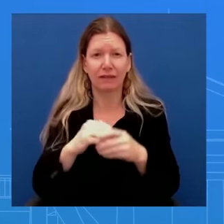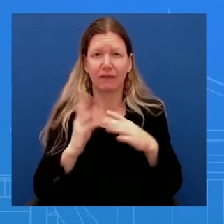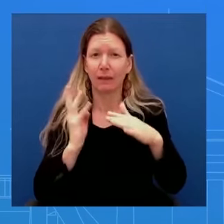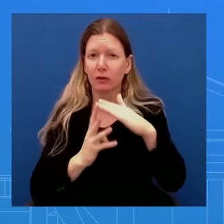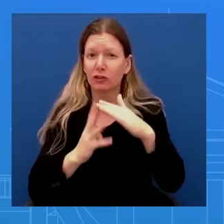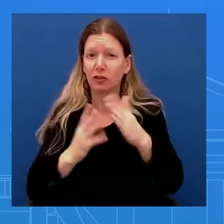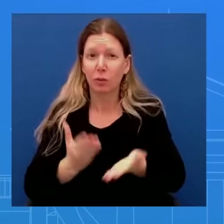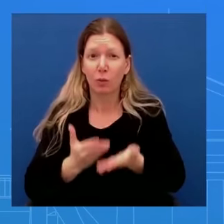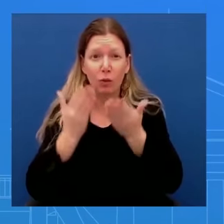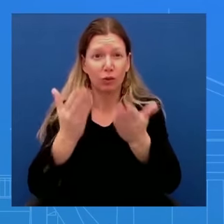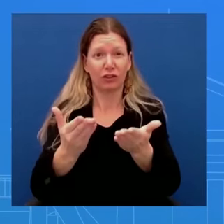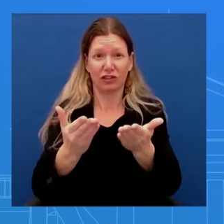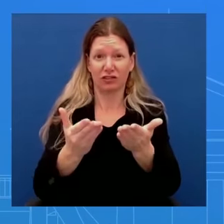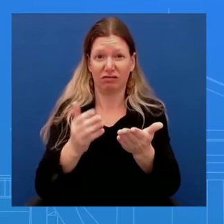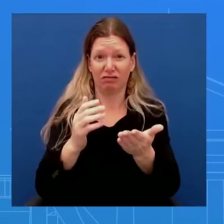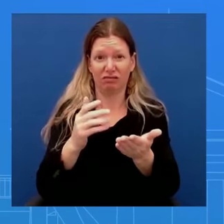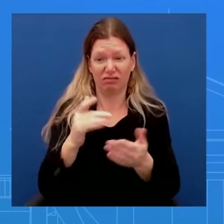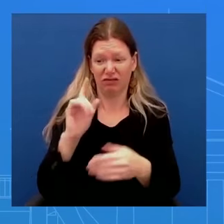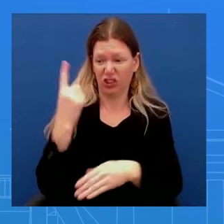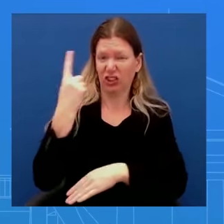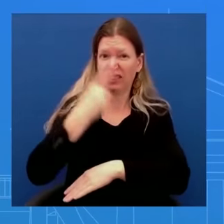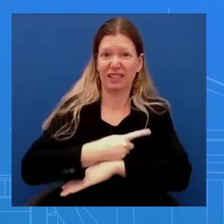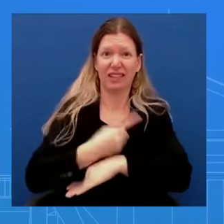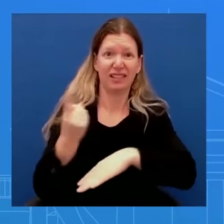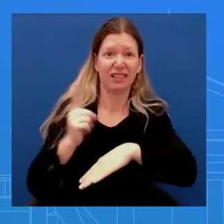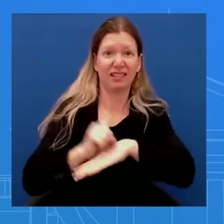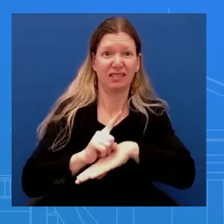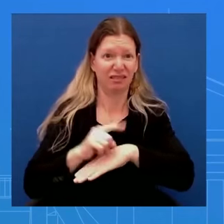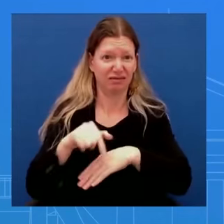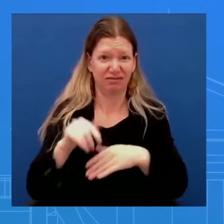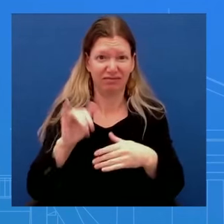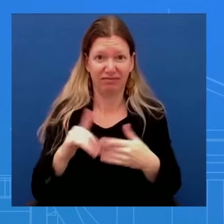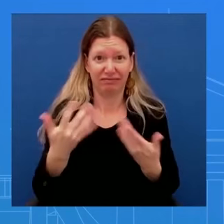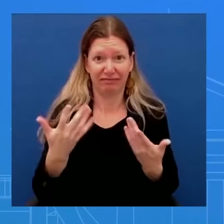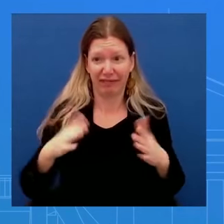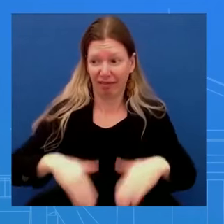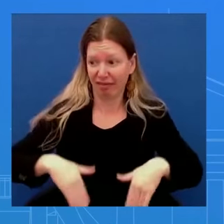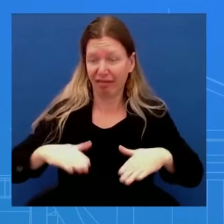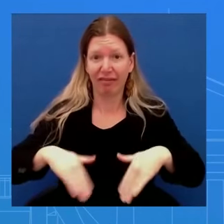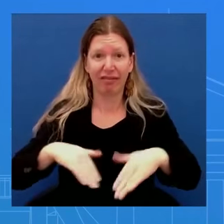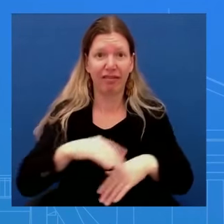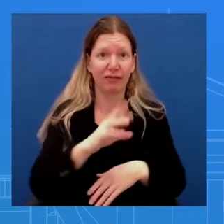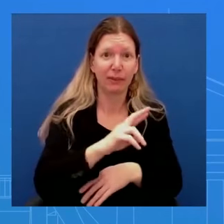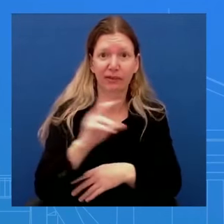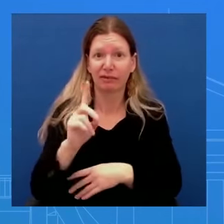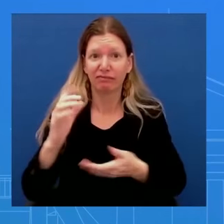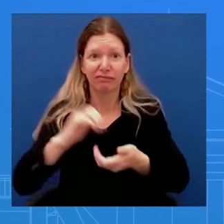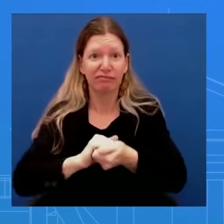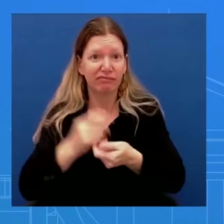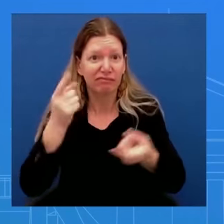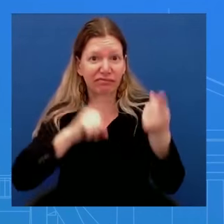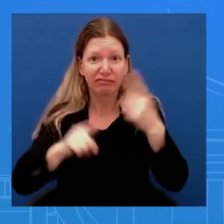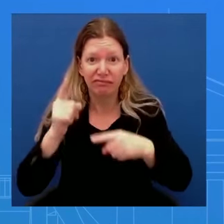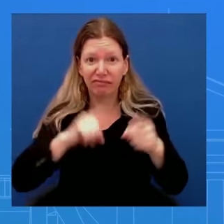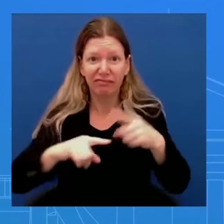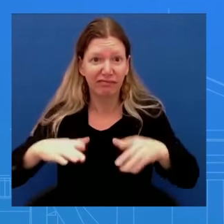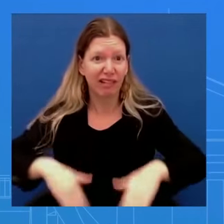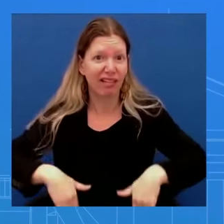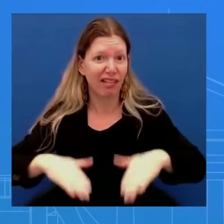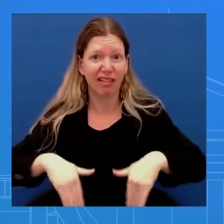negotiation happening in the Senate with Republicans and Democrats on how they can move forward in a bipartisan way, a bipartisan agreement